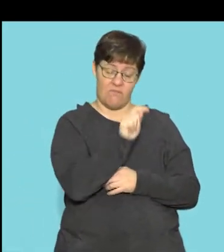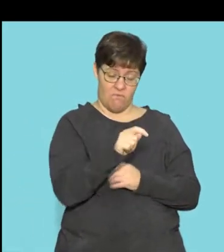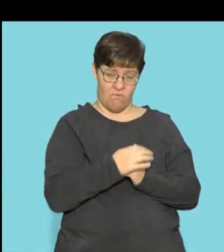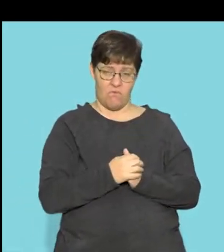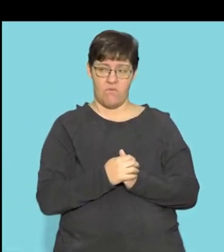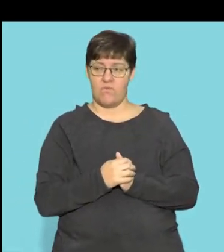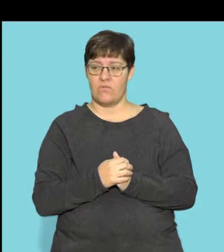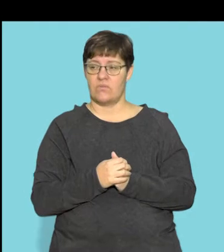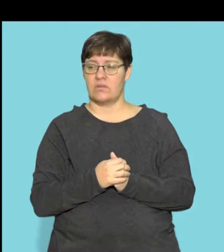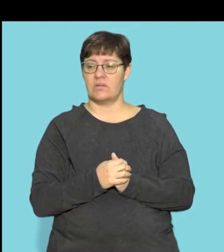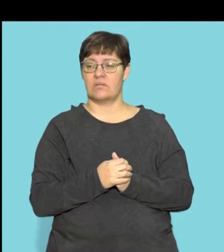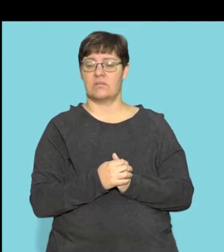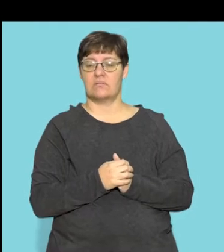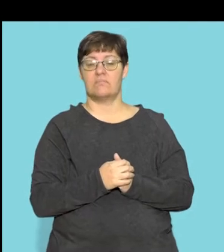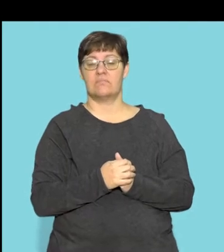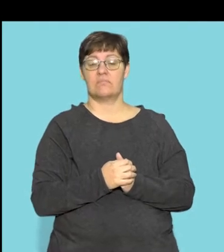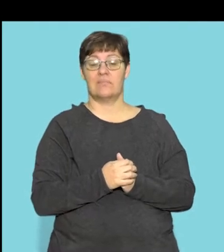therefore, it will